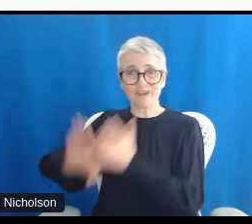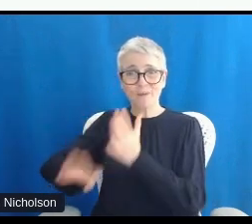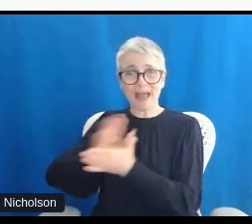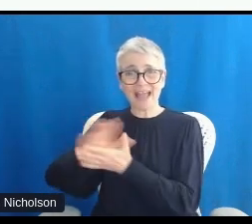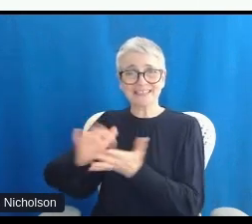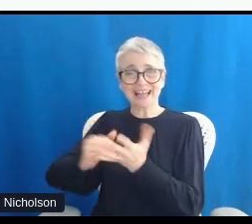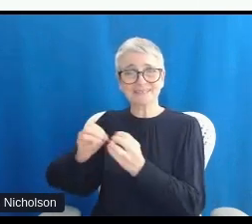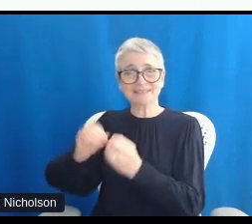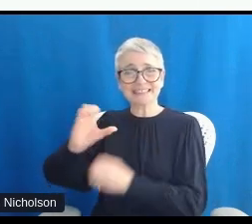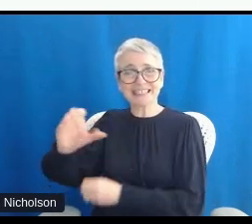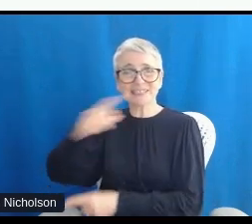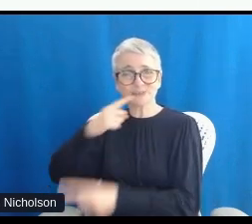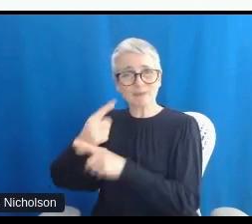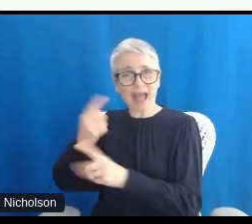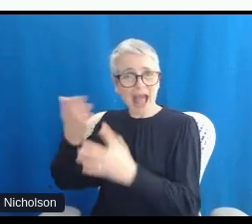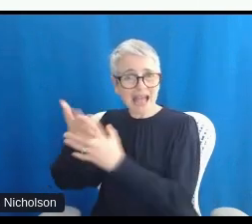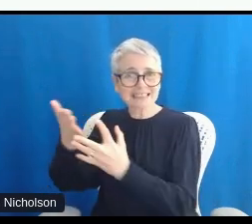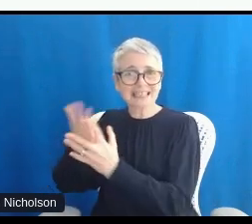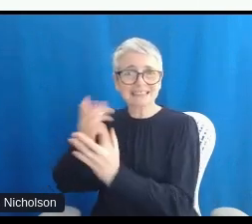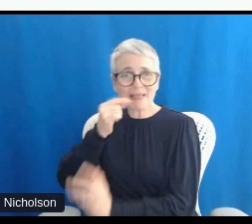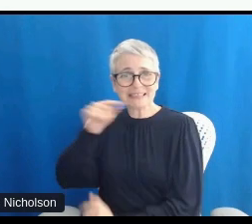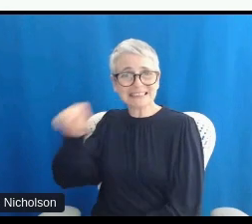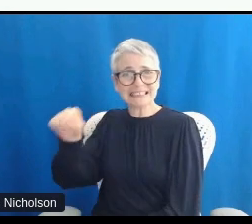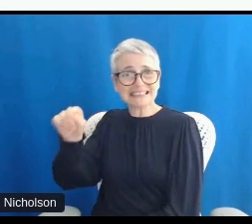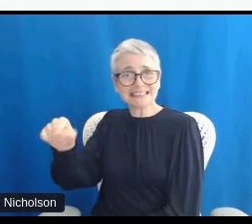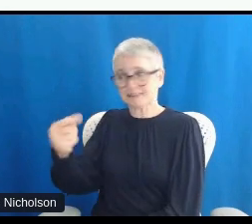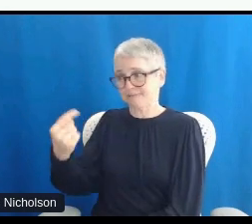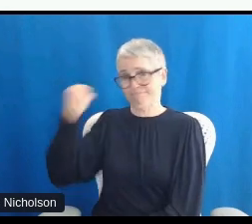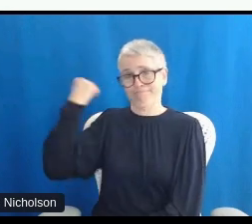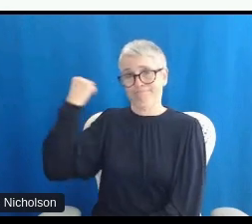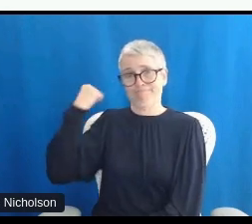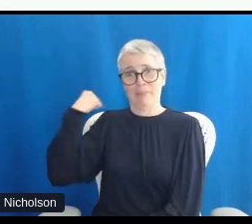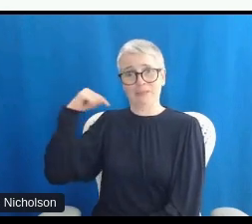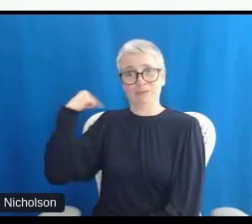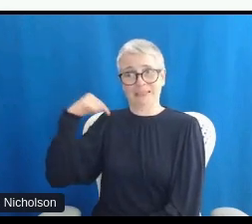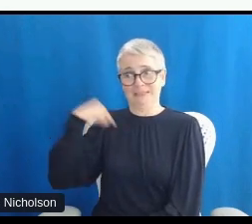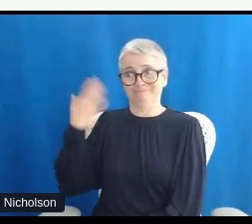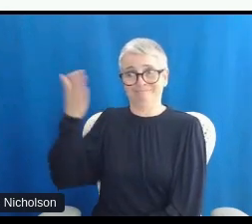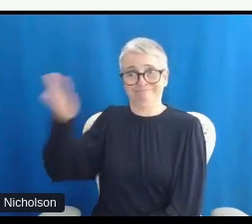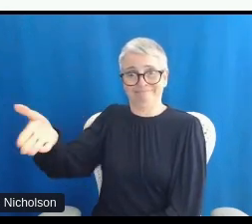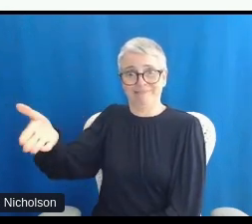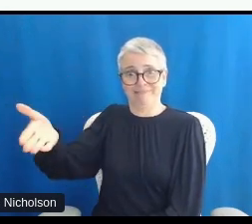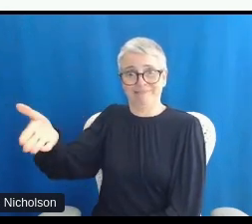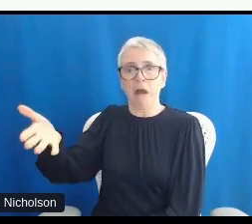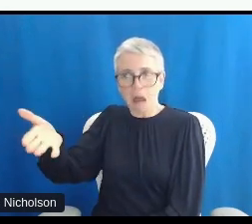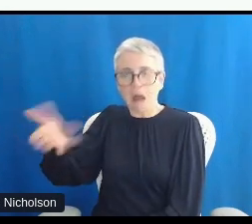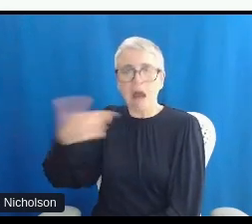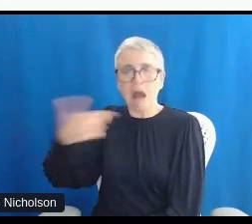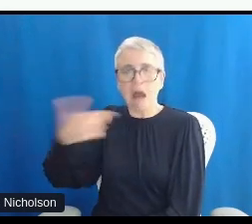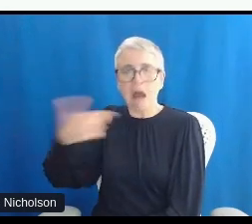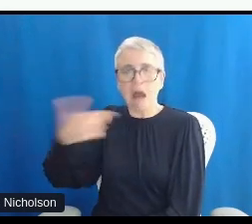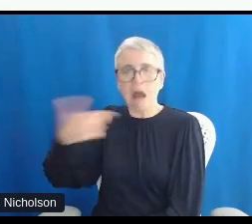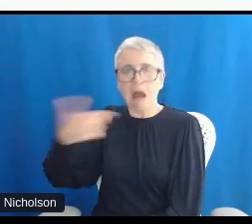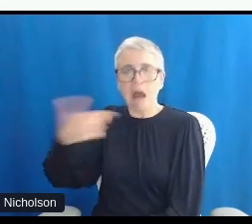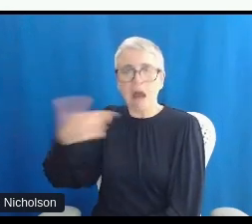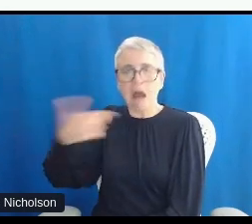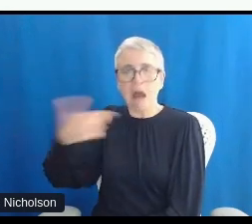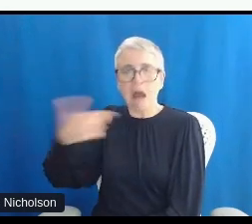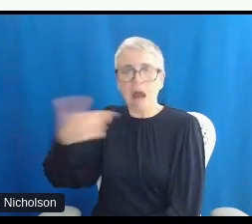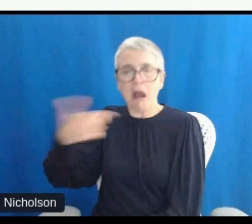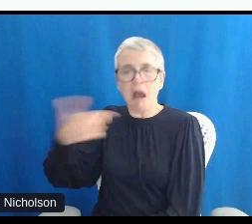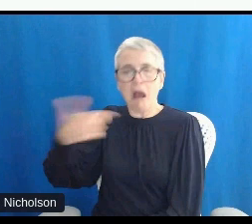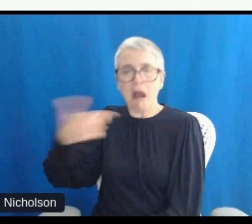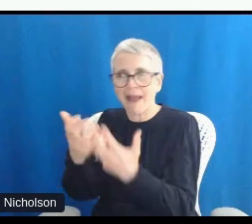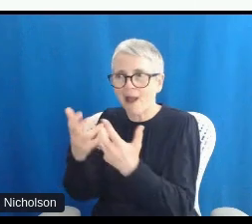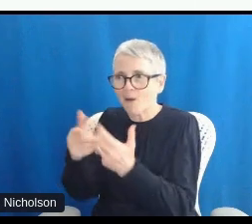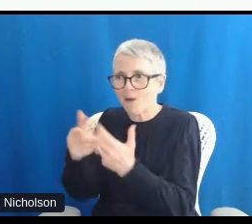Access Abilities earlier this week. And we have been talking to all the local teams about how they can